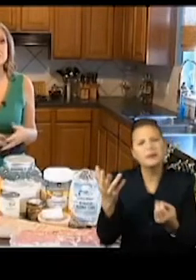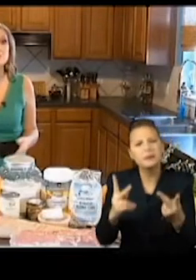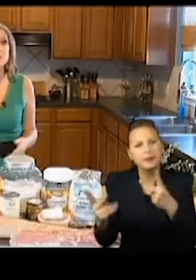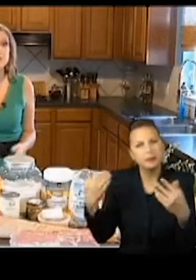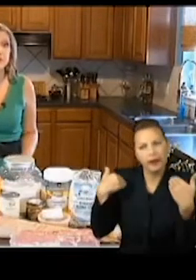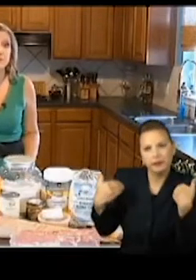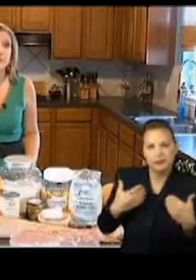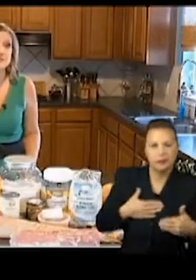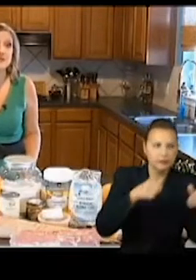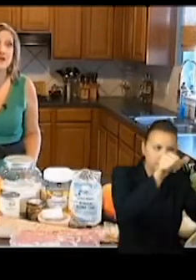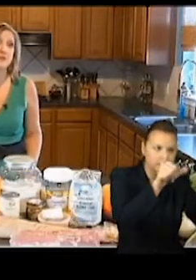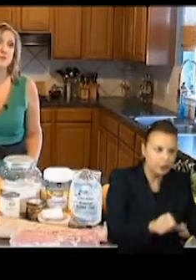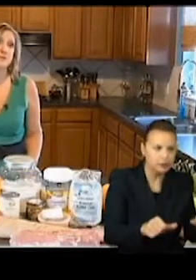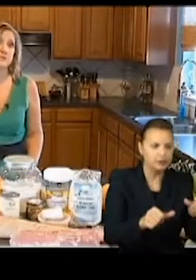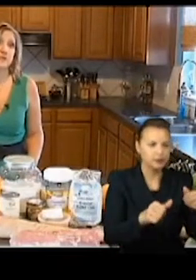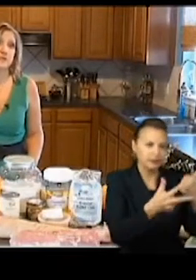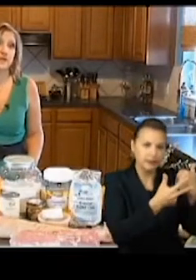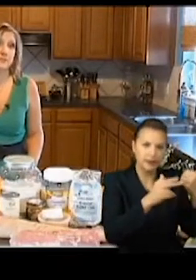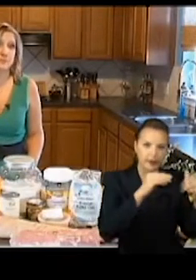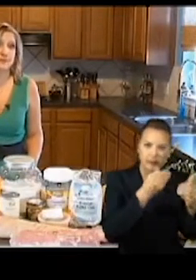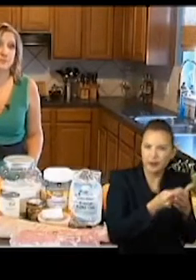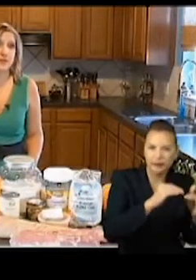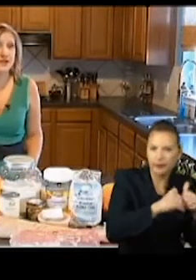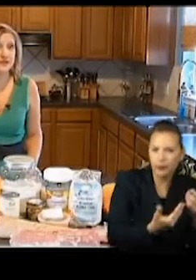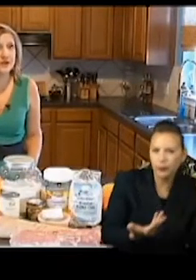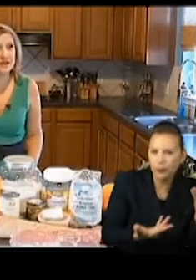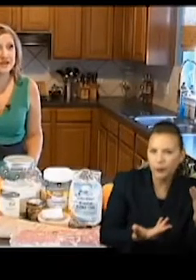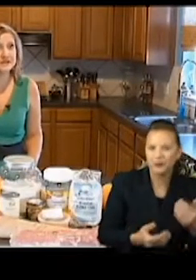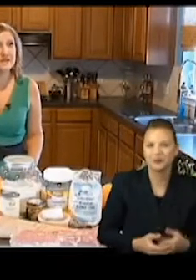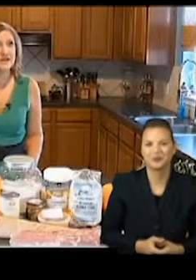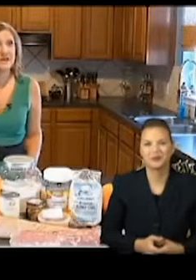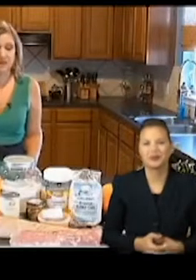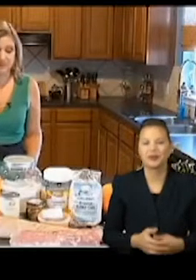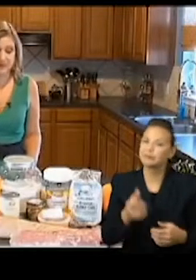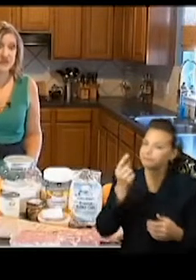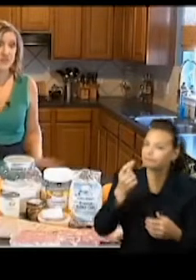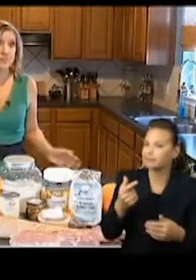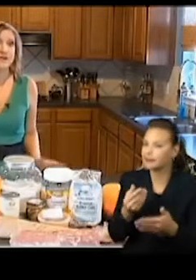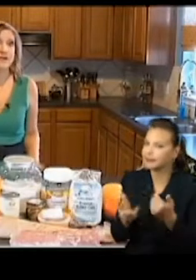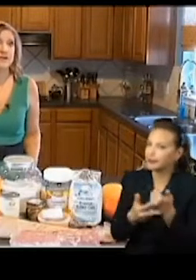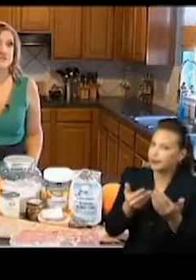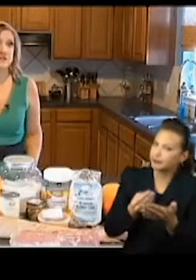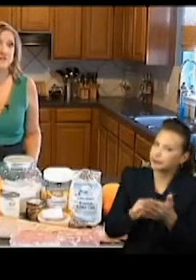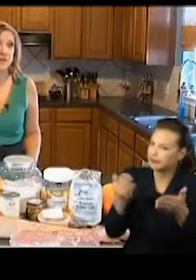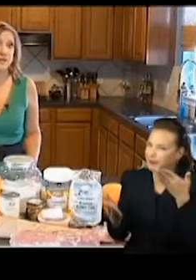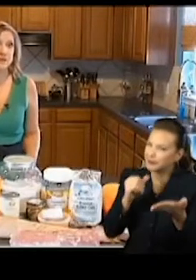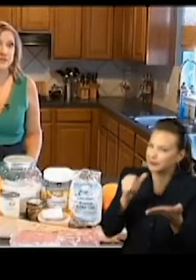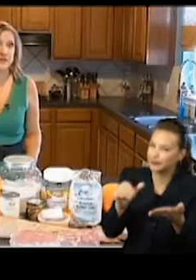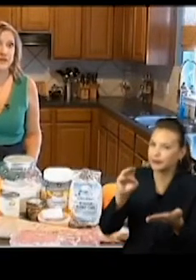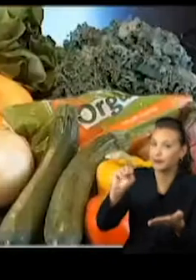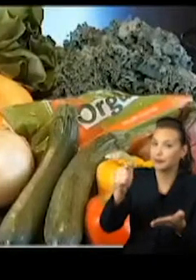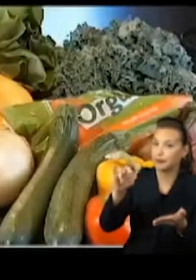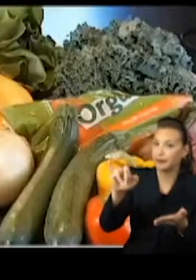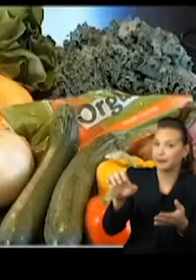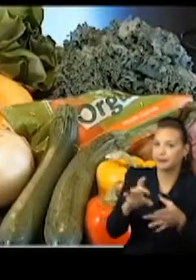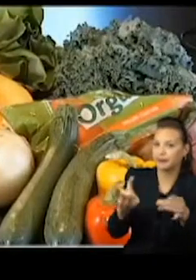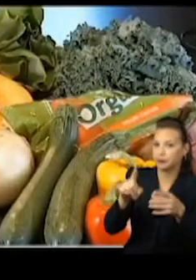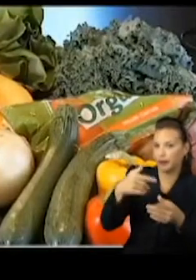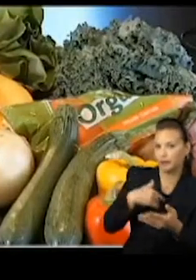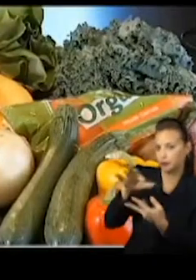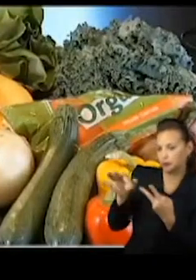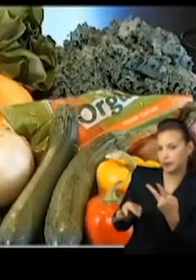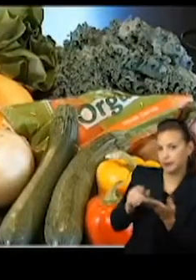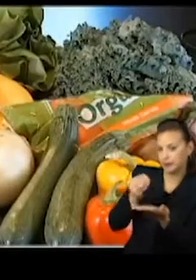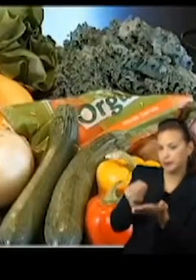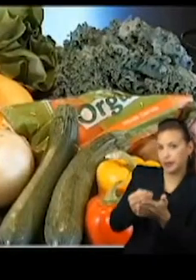got so many requests for people wanting me to blog about it and talk about how I save money on doing that. You may not save a